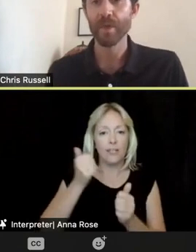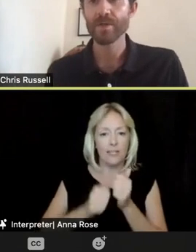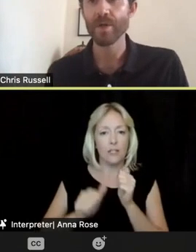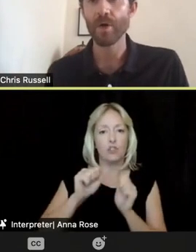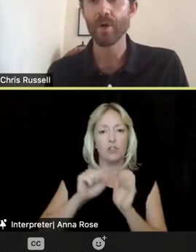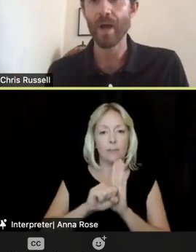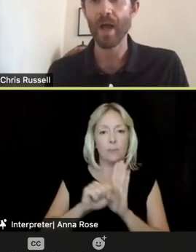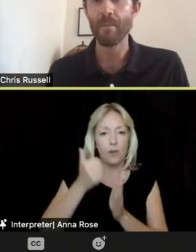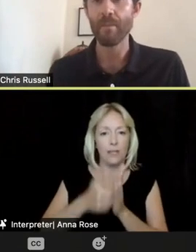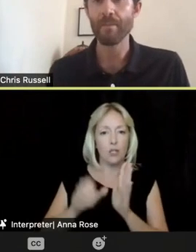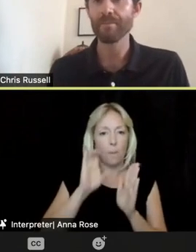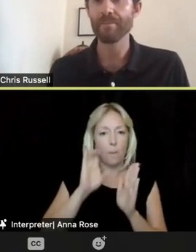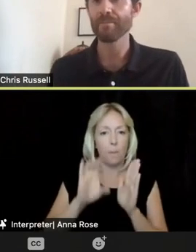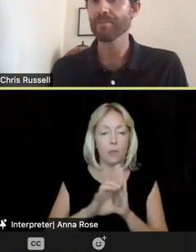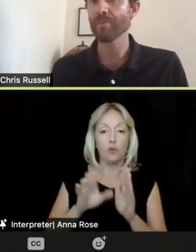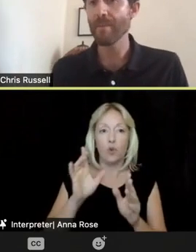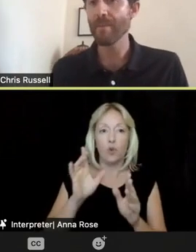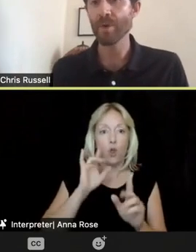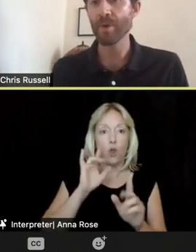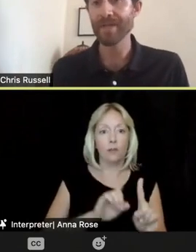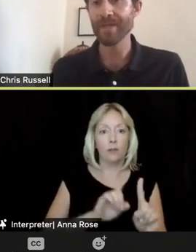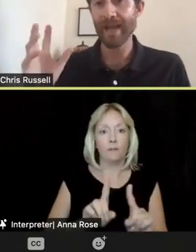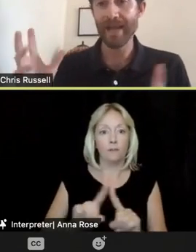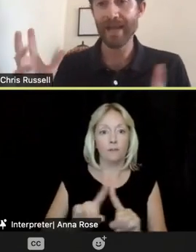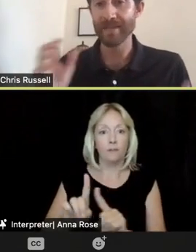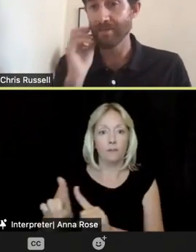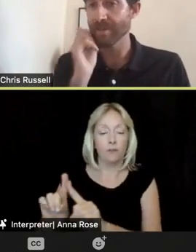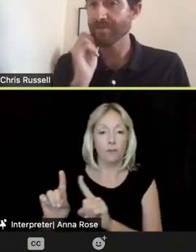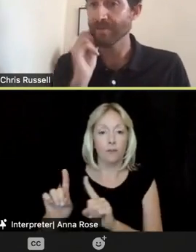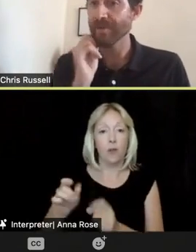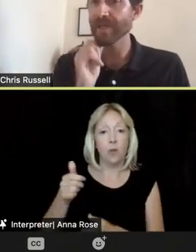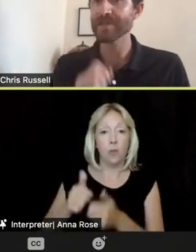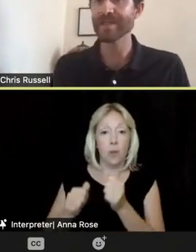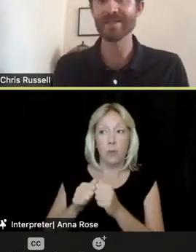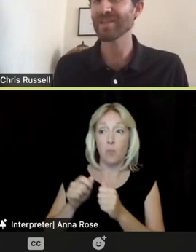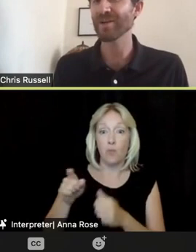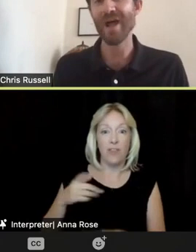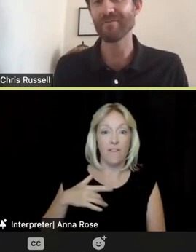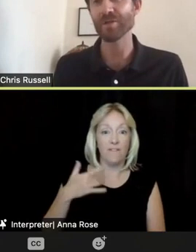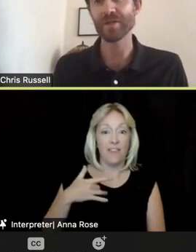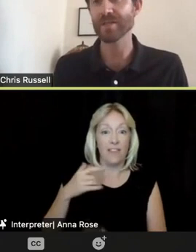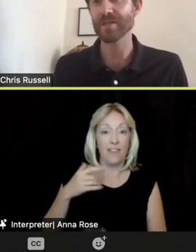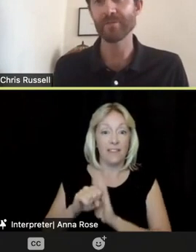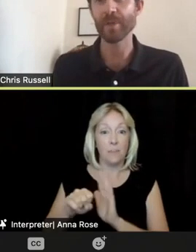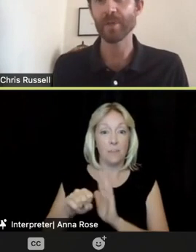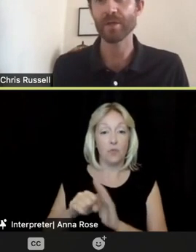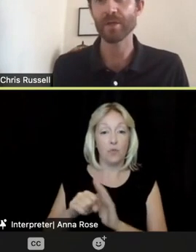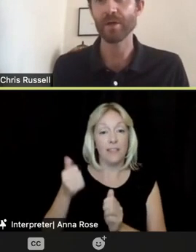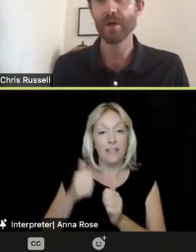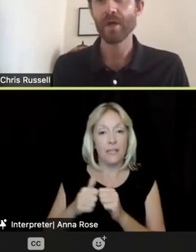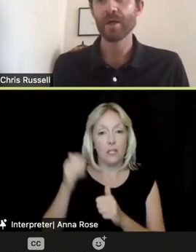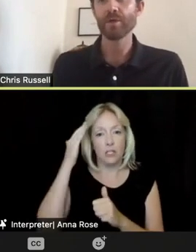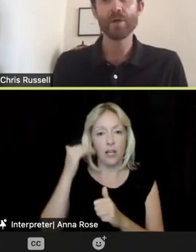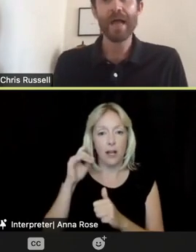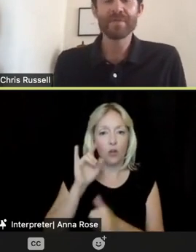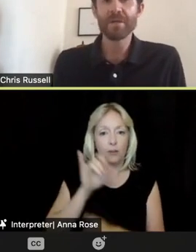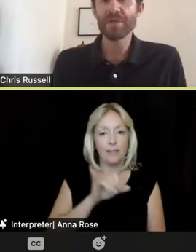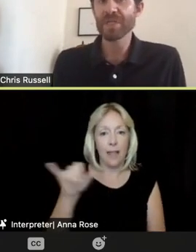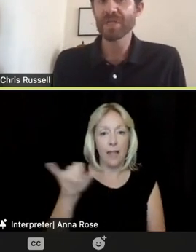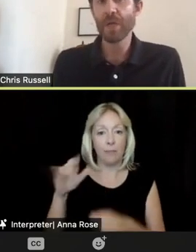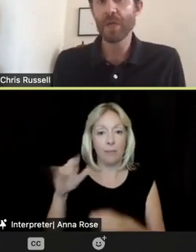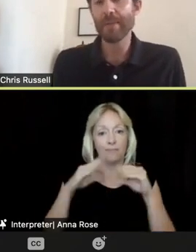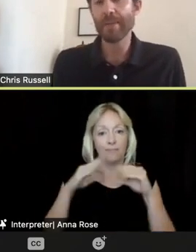symbols. So the problem with those egghead symbols for feelings is that they're not visually distinct from each other. You